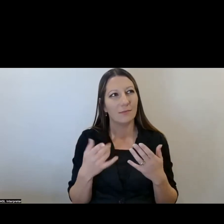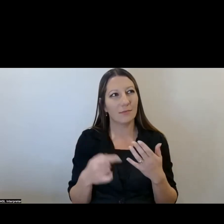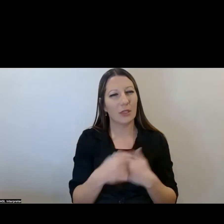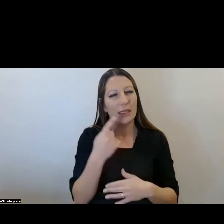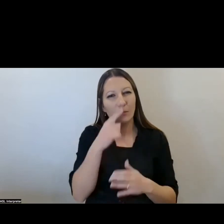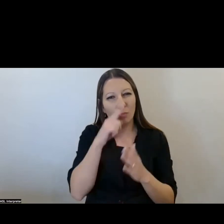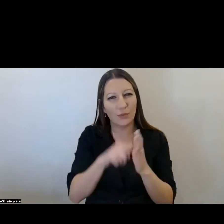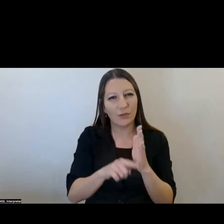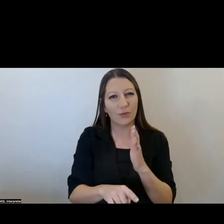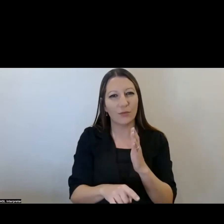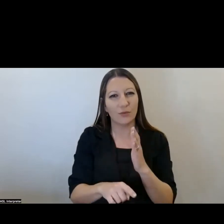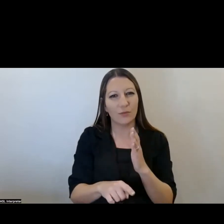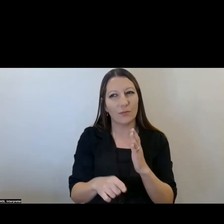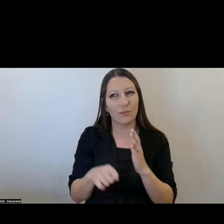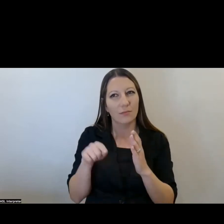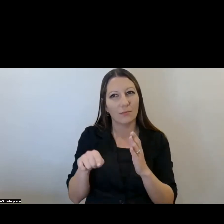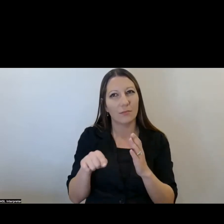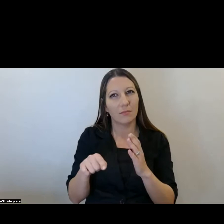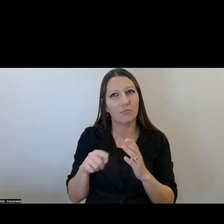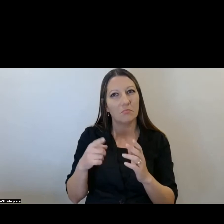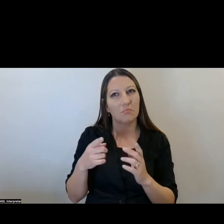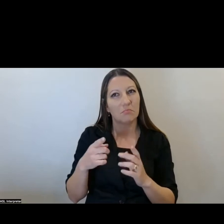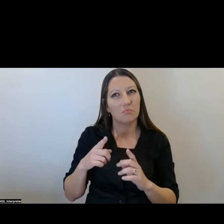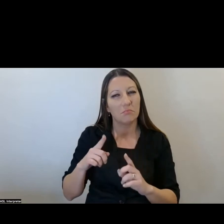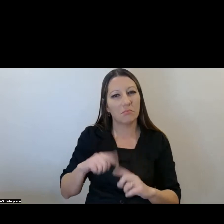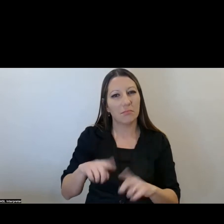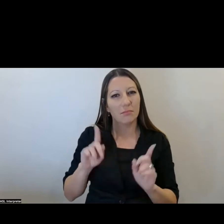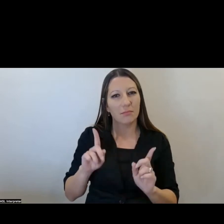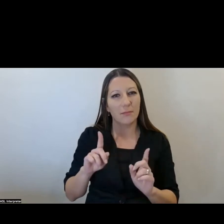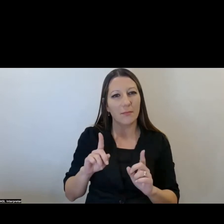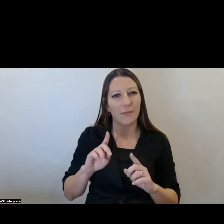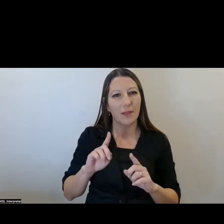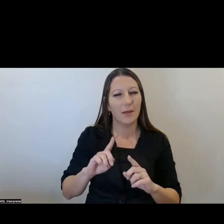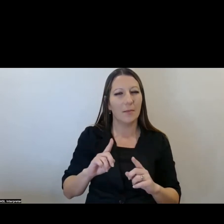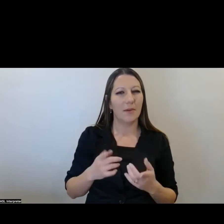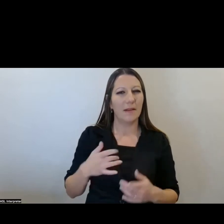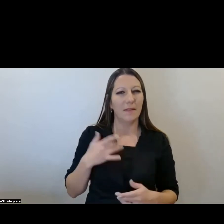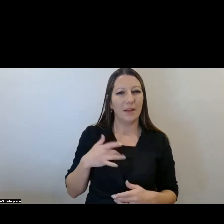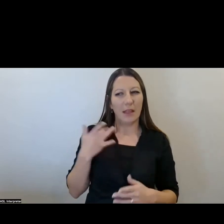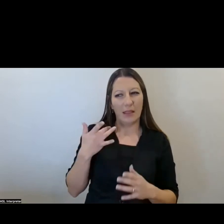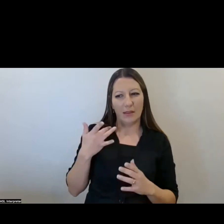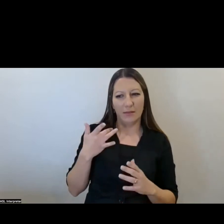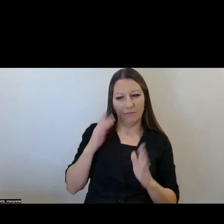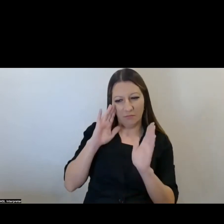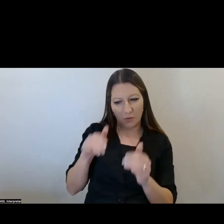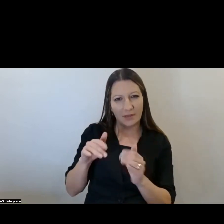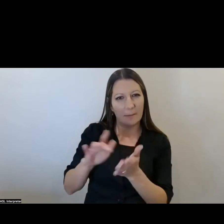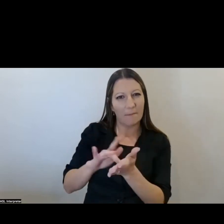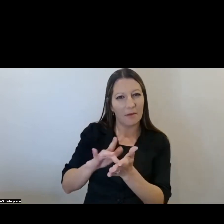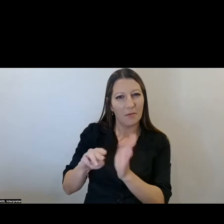I think some people's could be dehumanized in this system under the medical model.